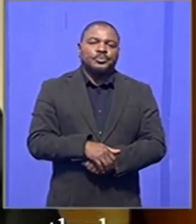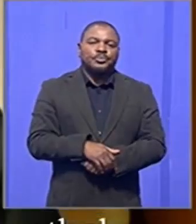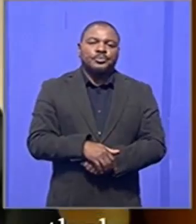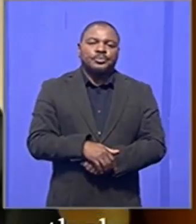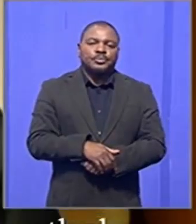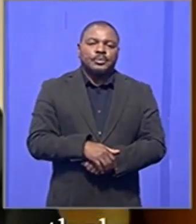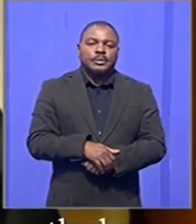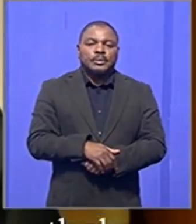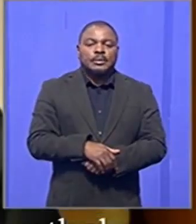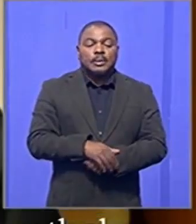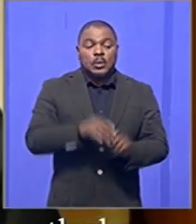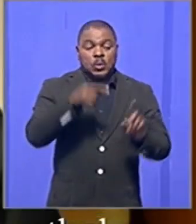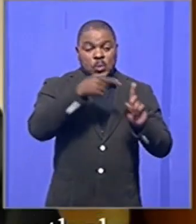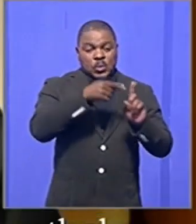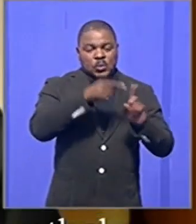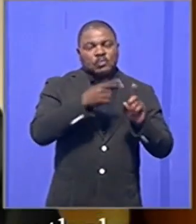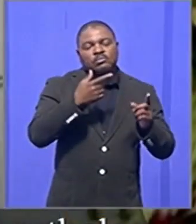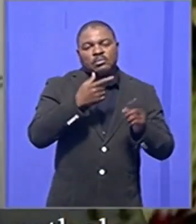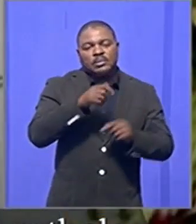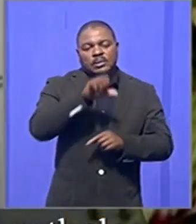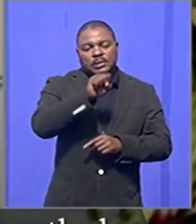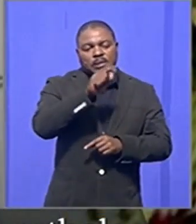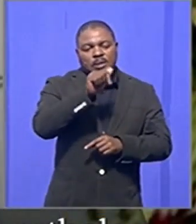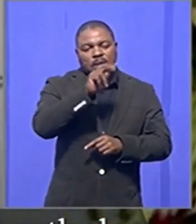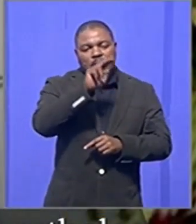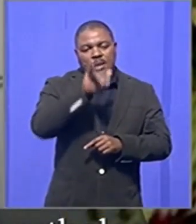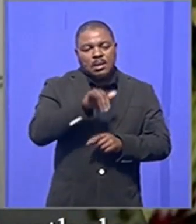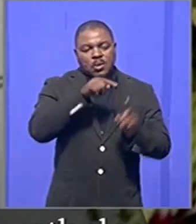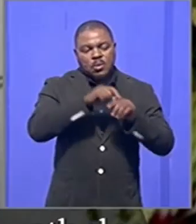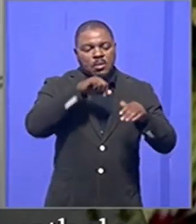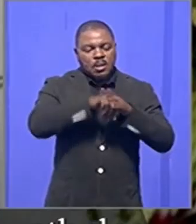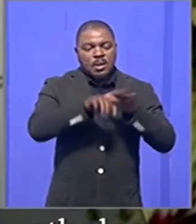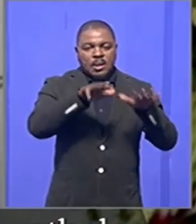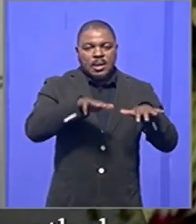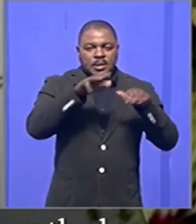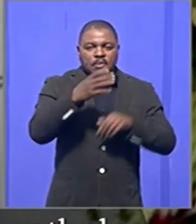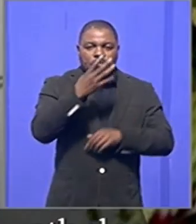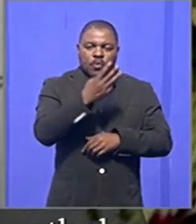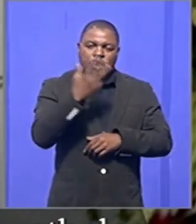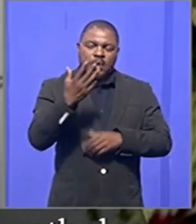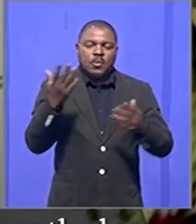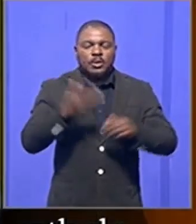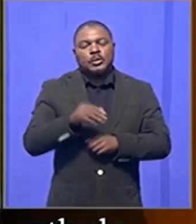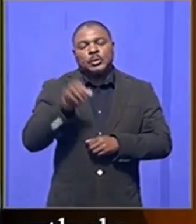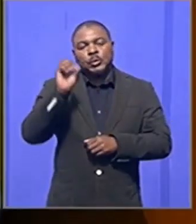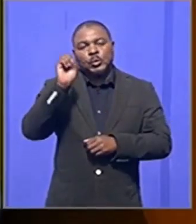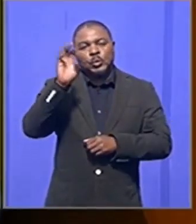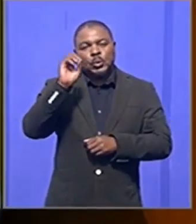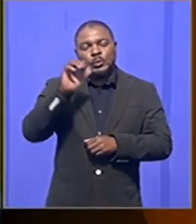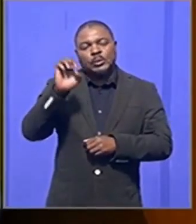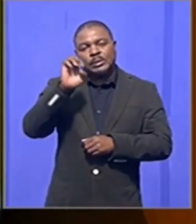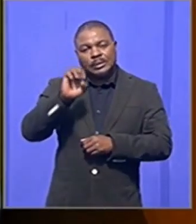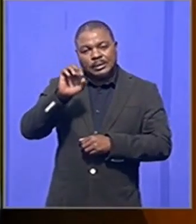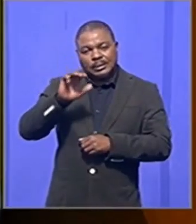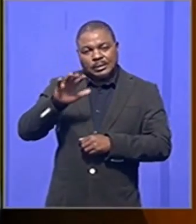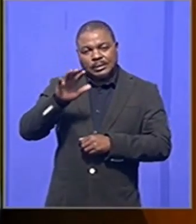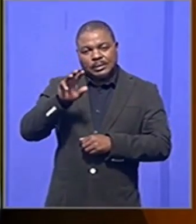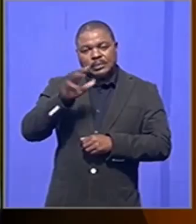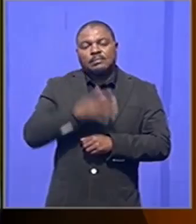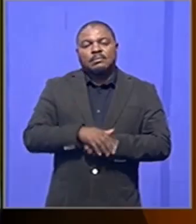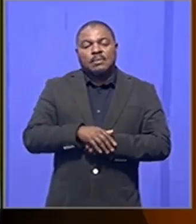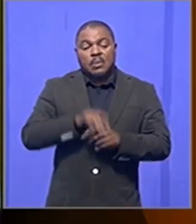Stanley Chabalala yo a tsebjago ka Screamer o belegwe ka 1949 ka bohlabela bja Orlando ka Soweto. Bonyaneng o be